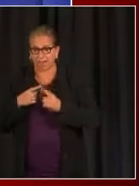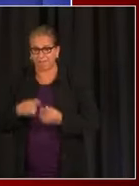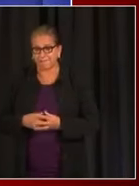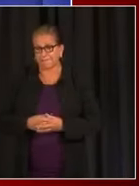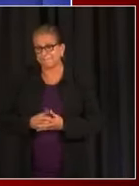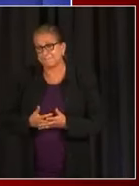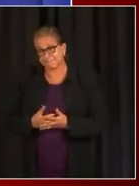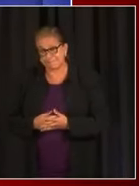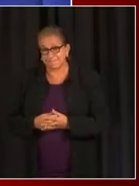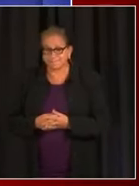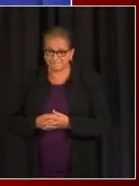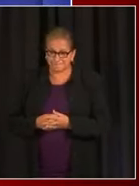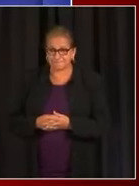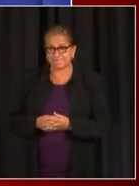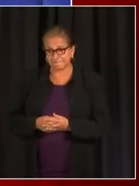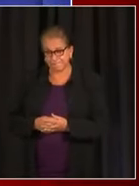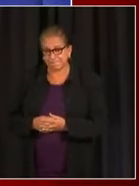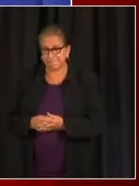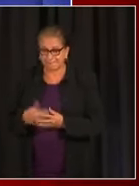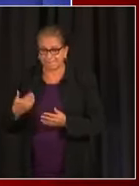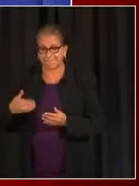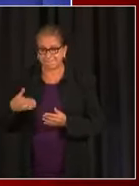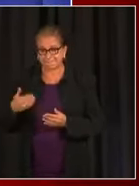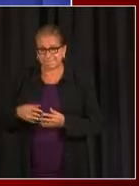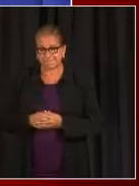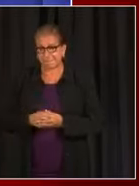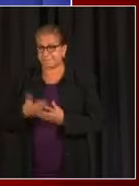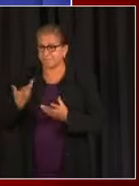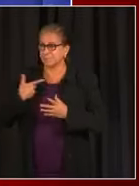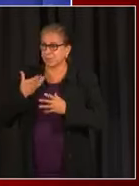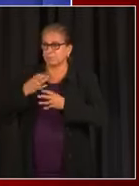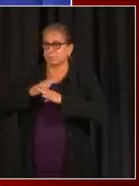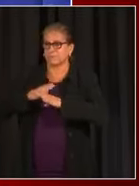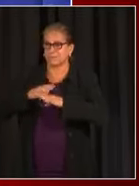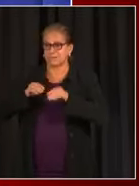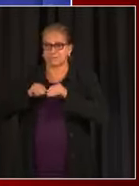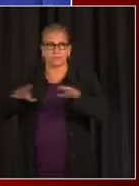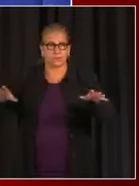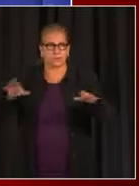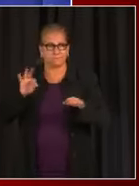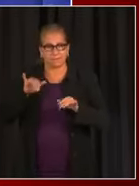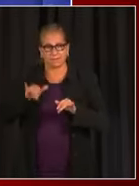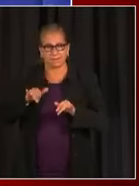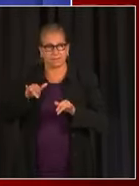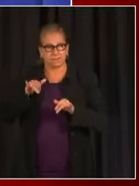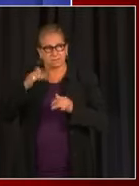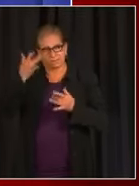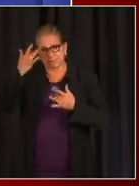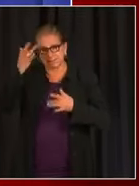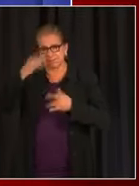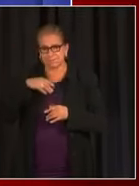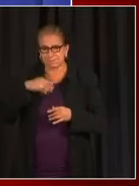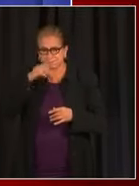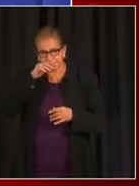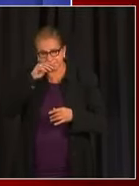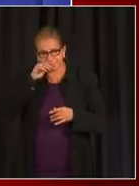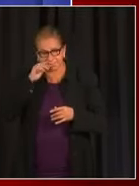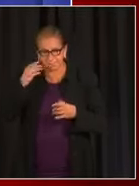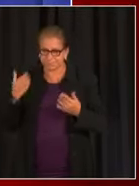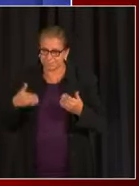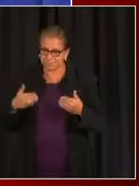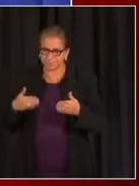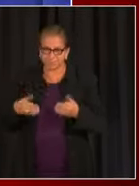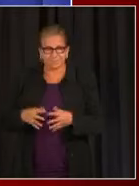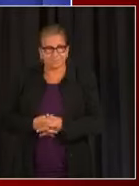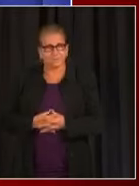exposed to the Delta variant, have the ability to spread the disease to other people. So we're going to remain laser focused on this. We have a rulemaking